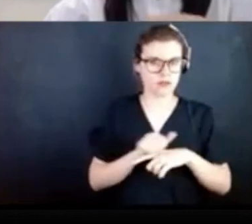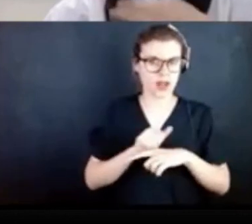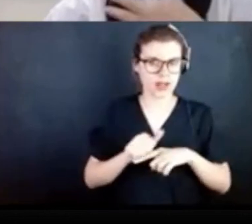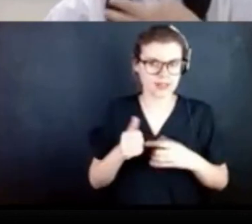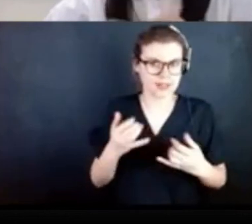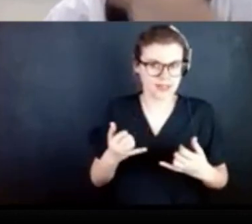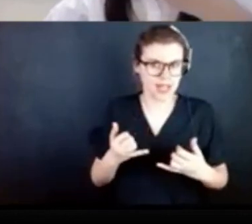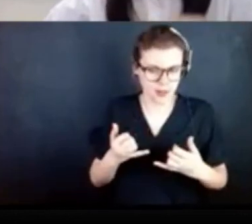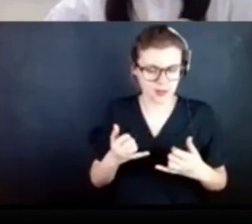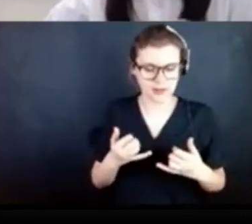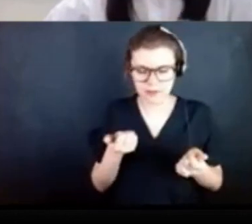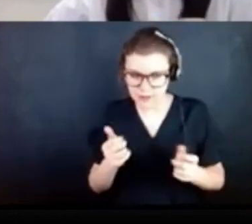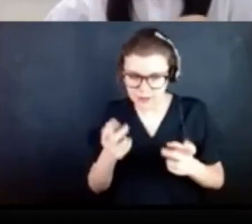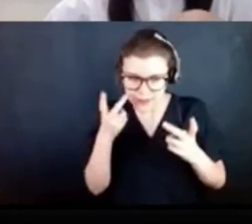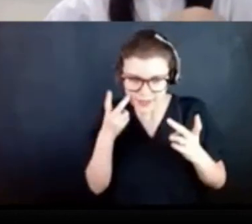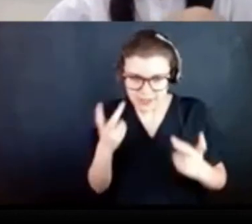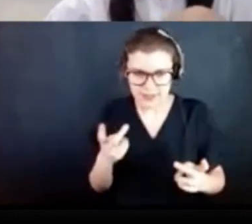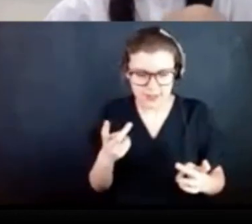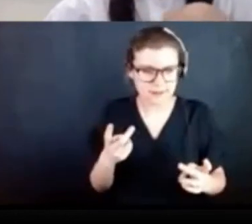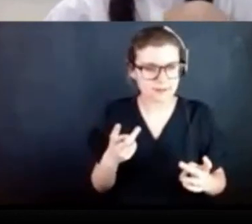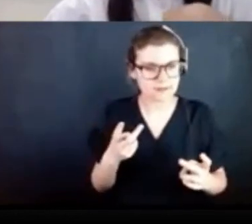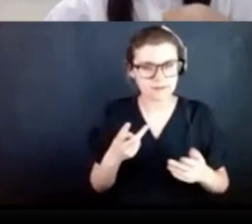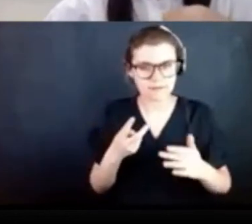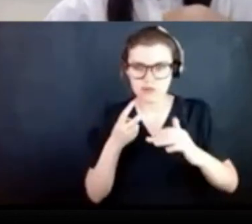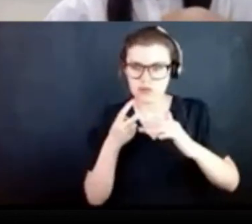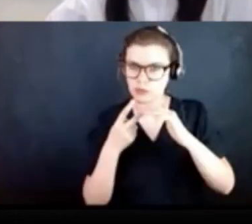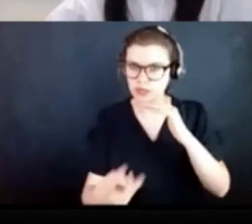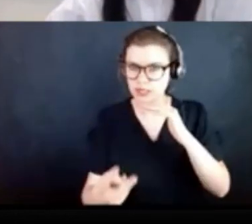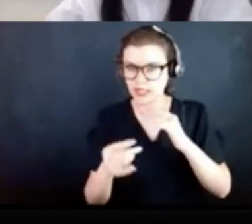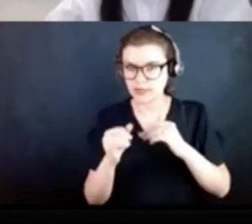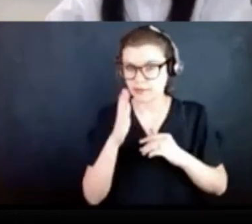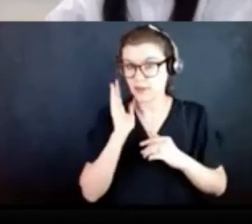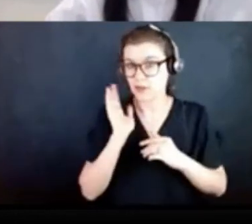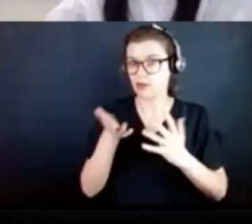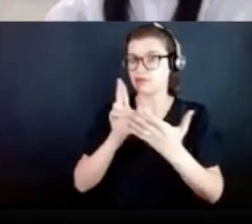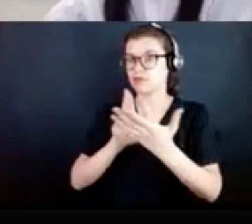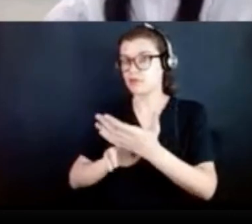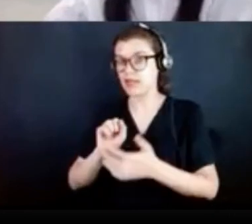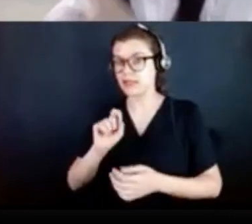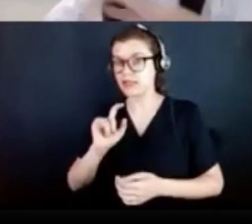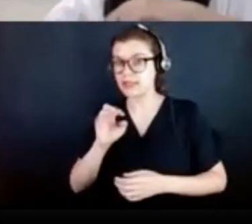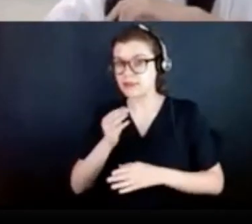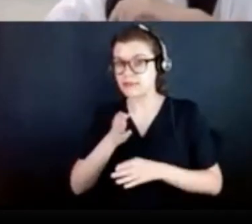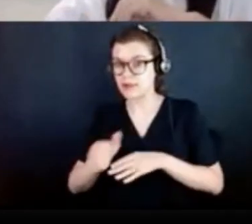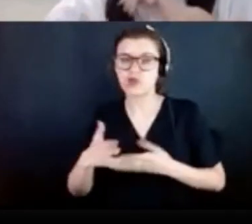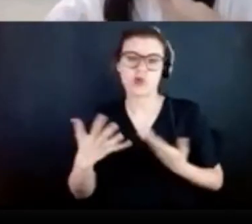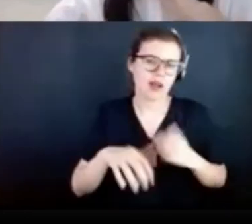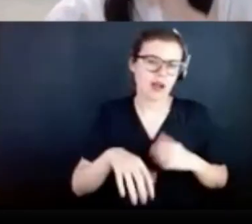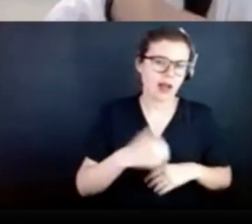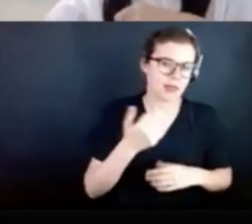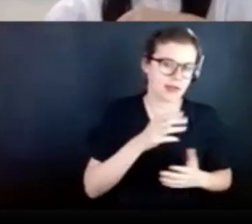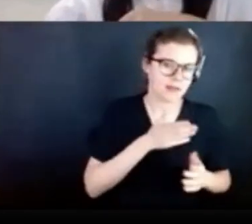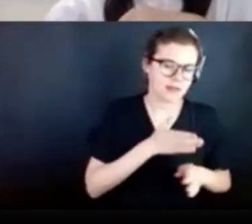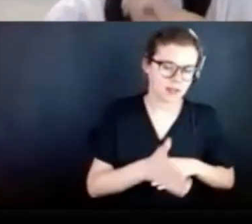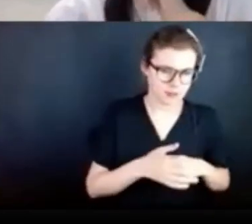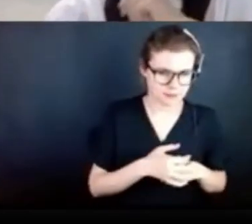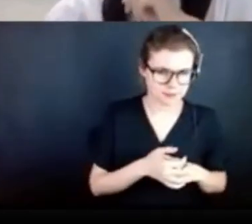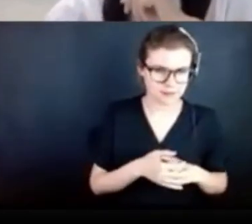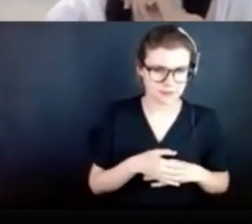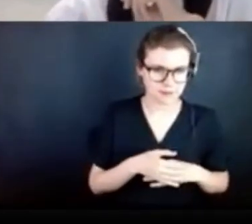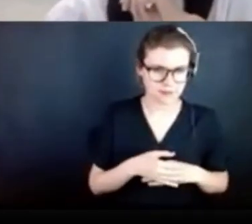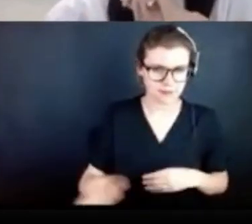to predict whether student will choose STEM major or not. And in addition to using machine learning